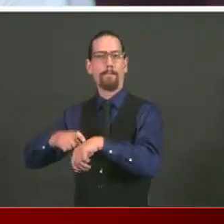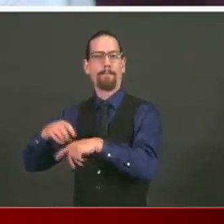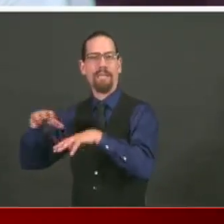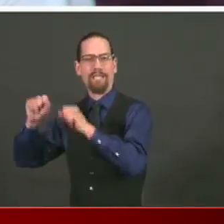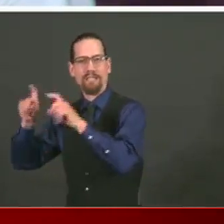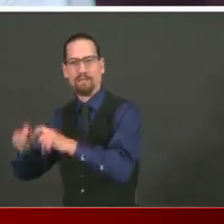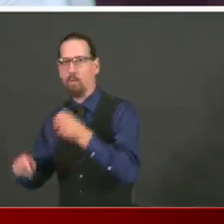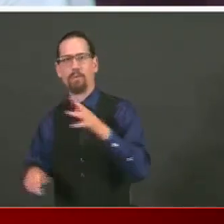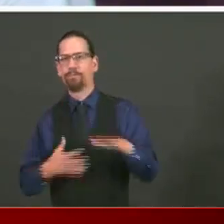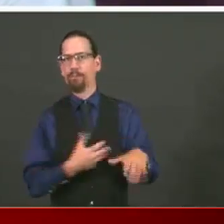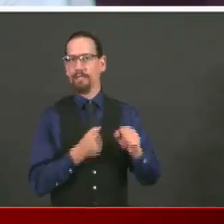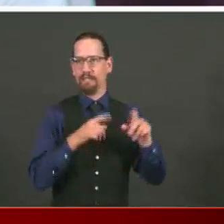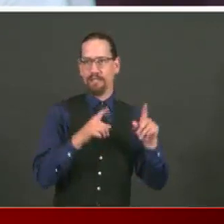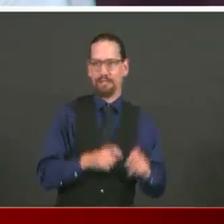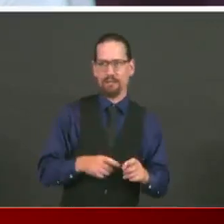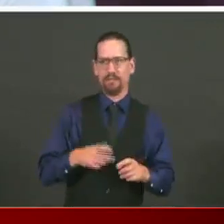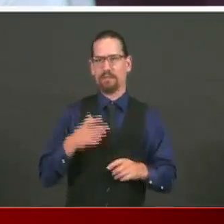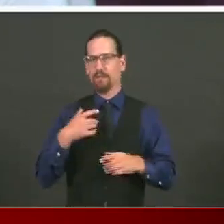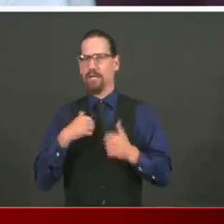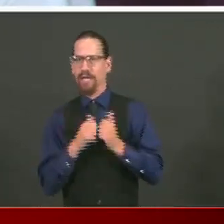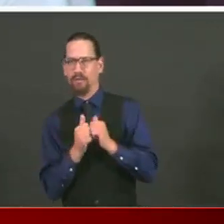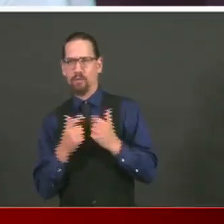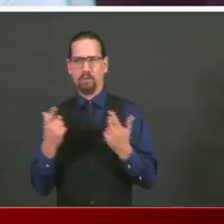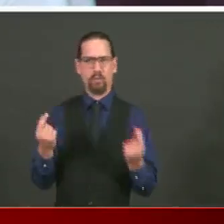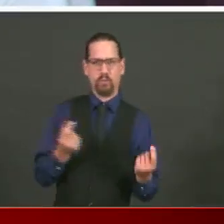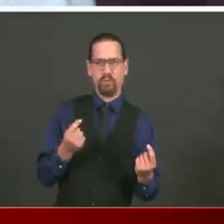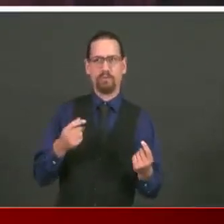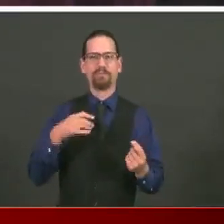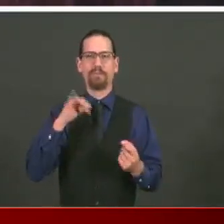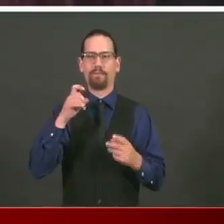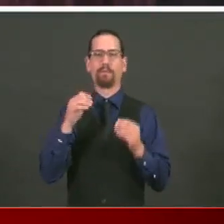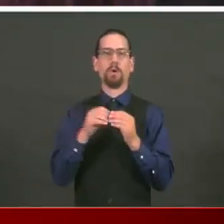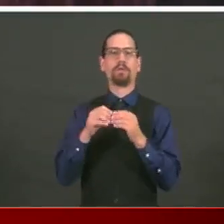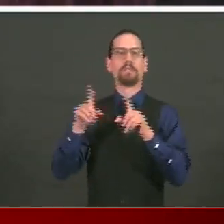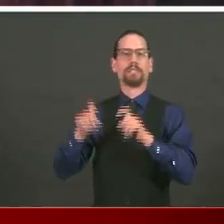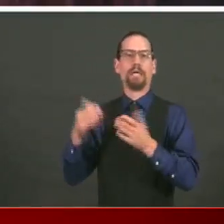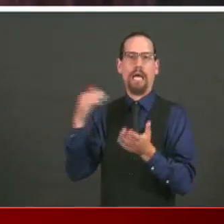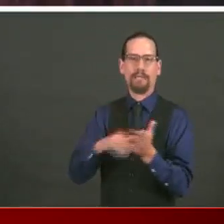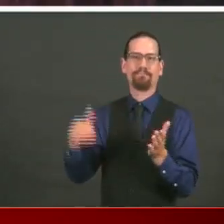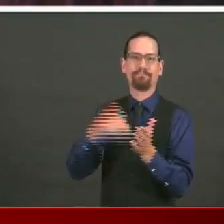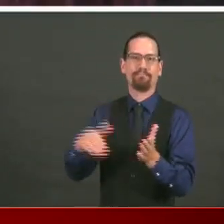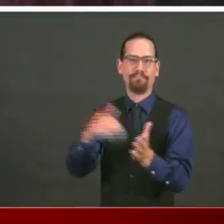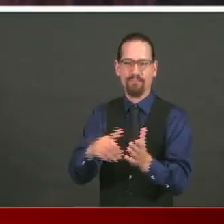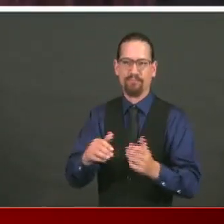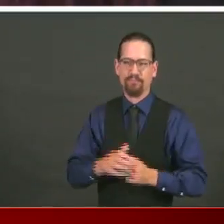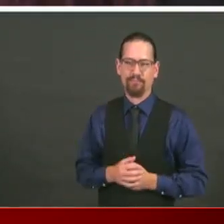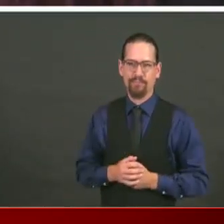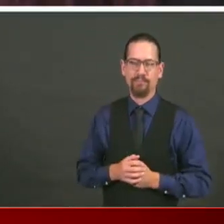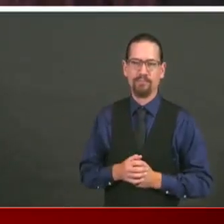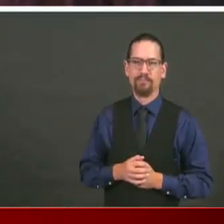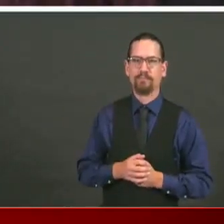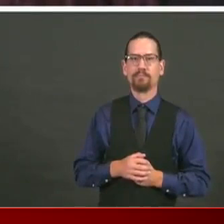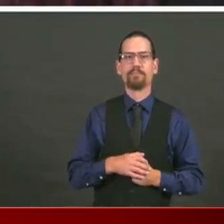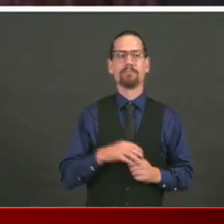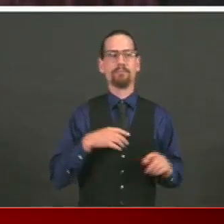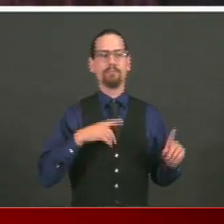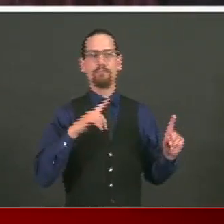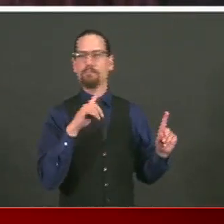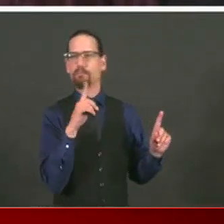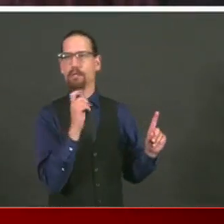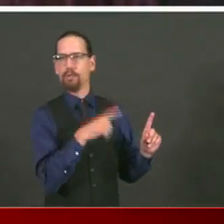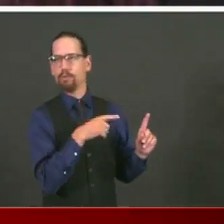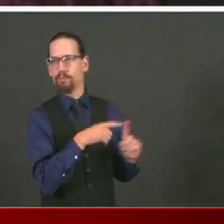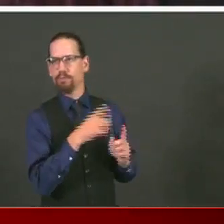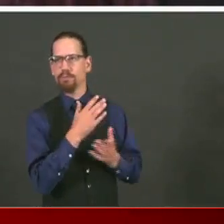understanding or adding to the turnaround time issue that we have. Are you saying people who are seeing up to a week-long wait, that's an anomaly?